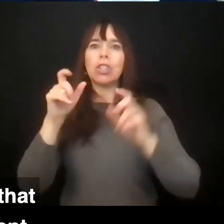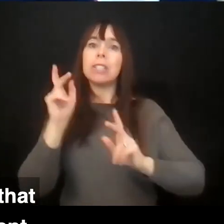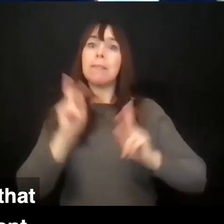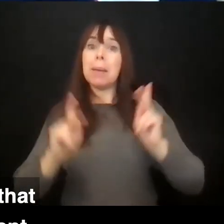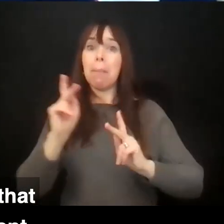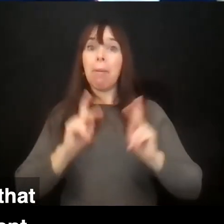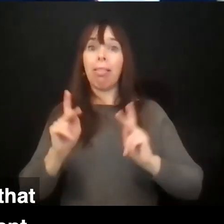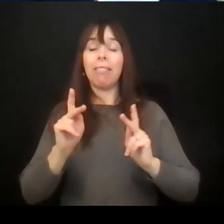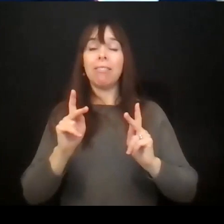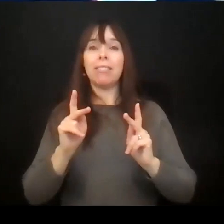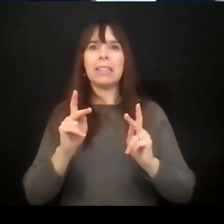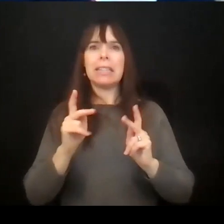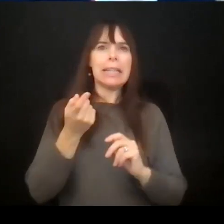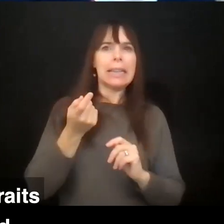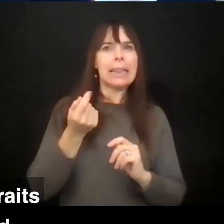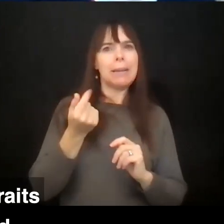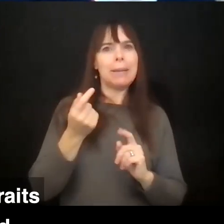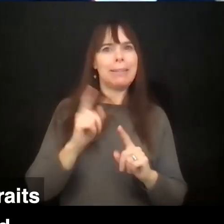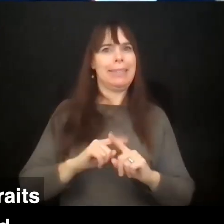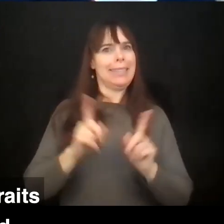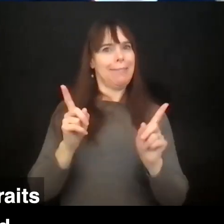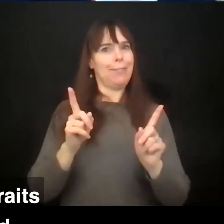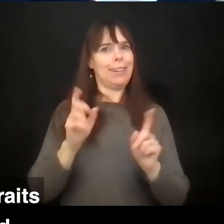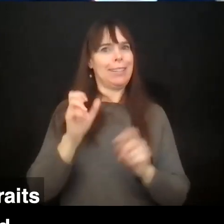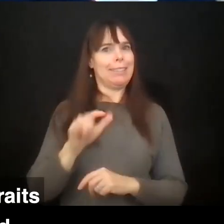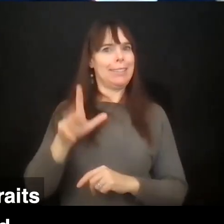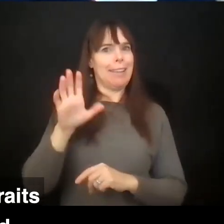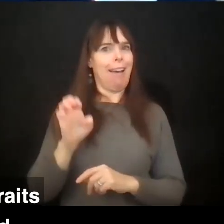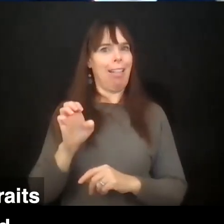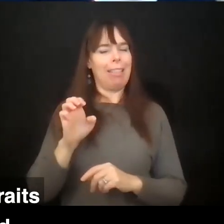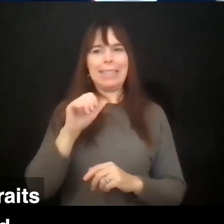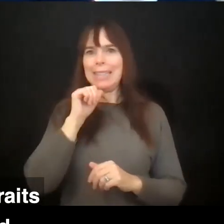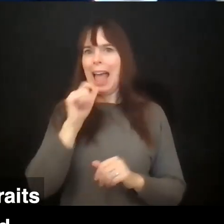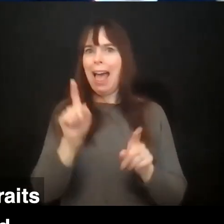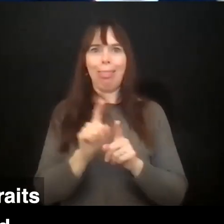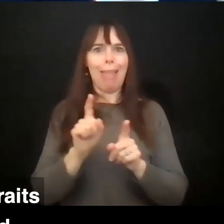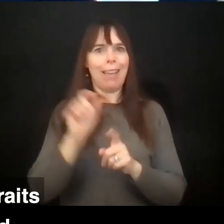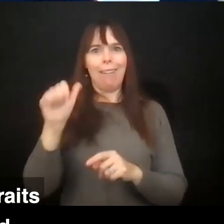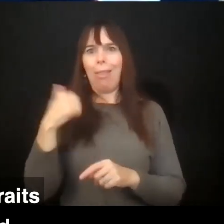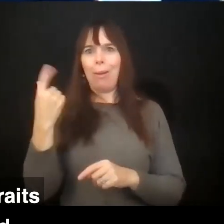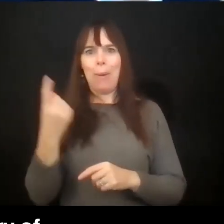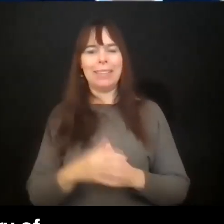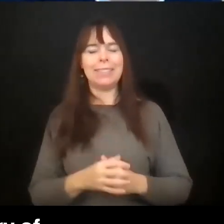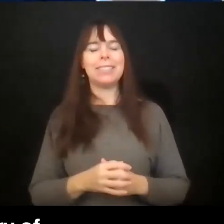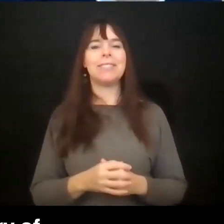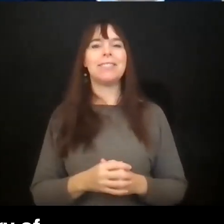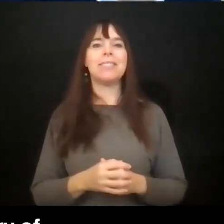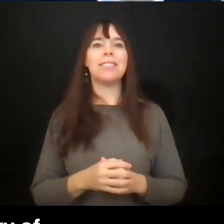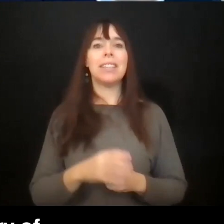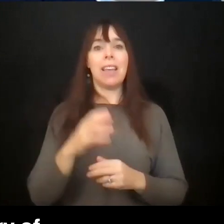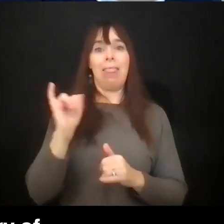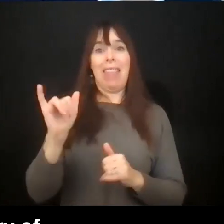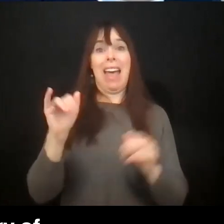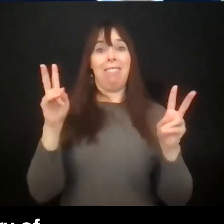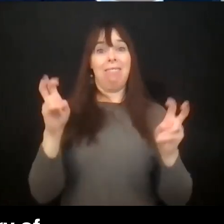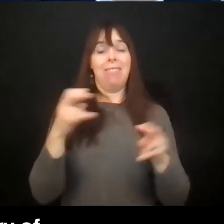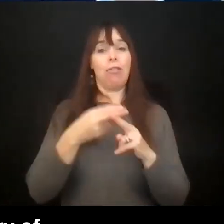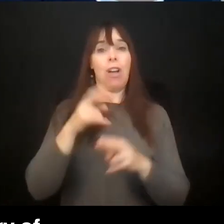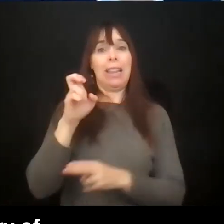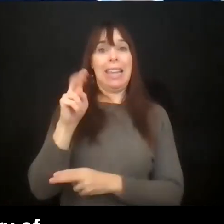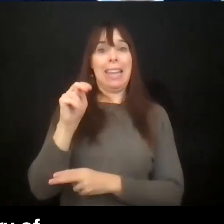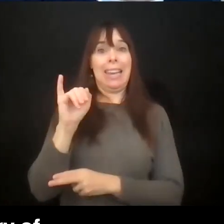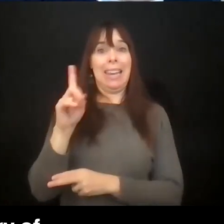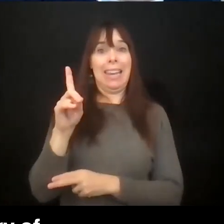were a little bit different from the types of portraits that other people did. Enid is